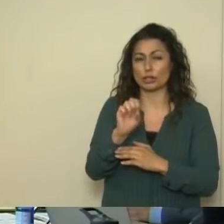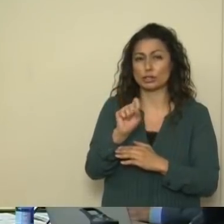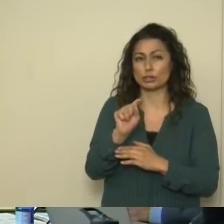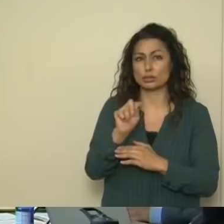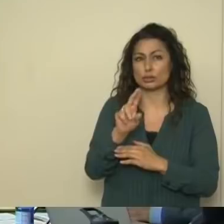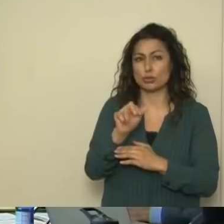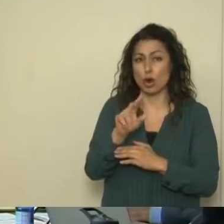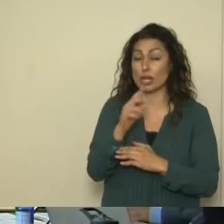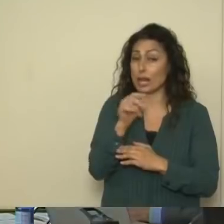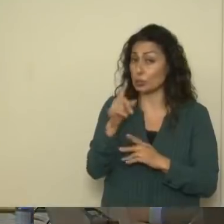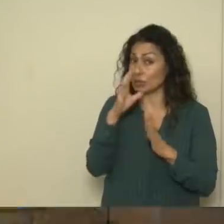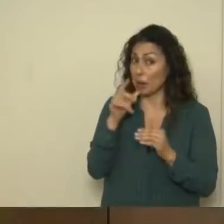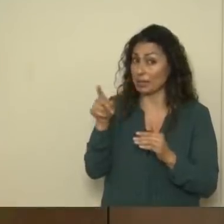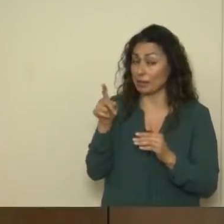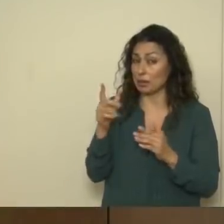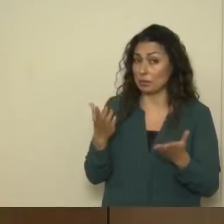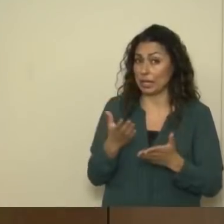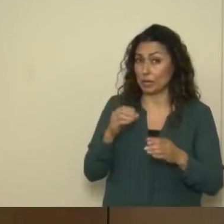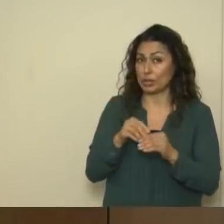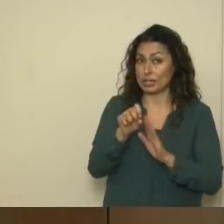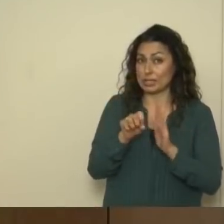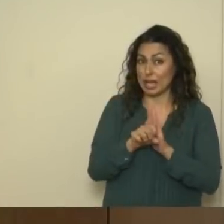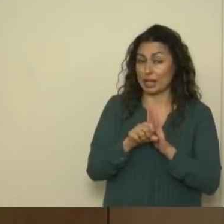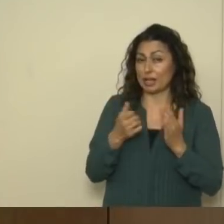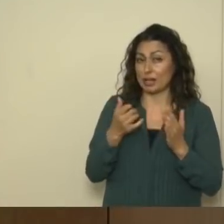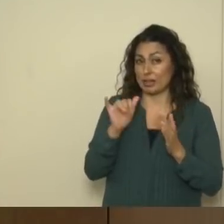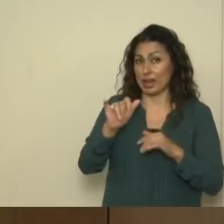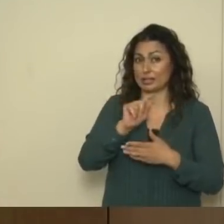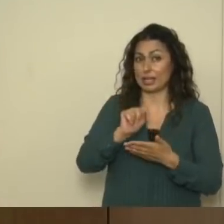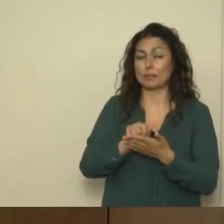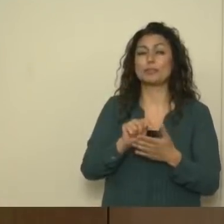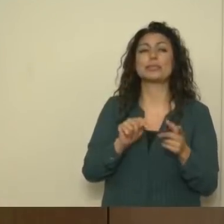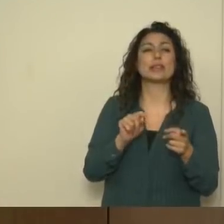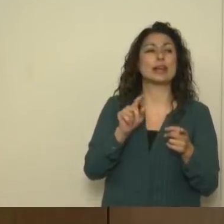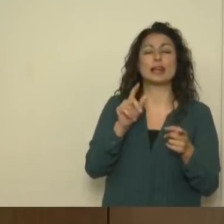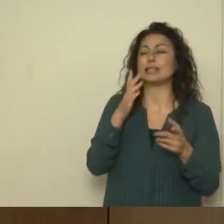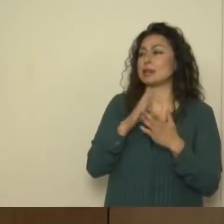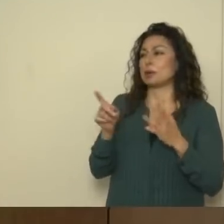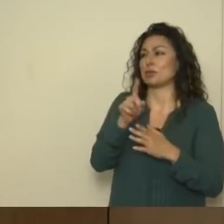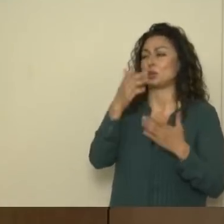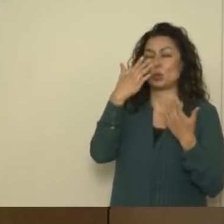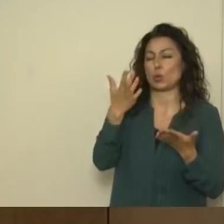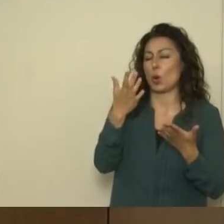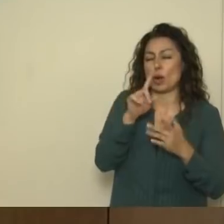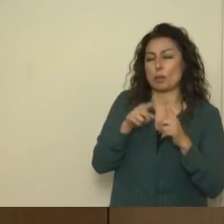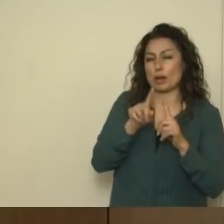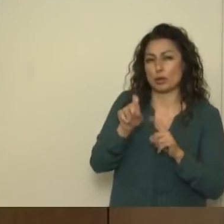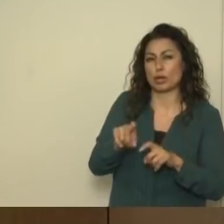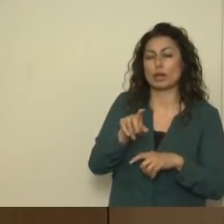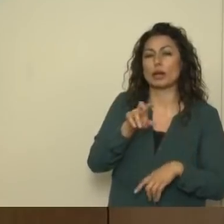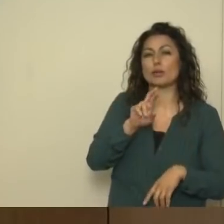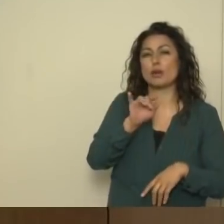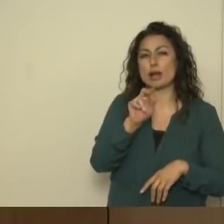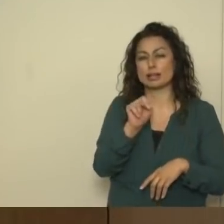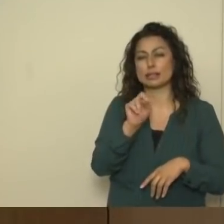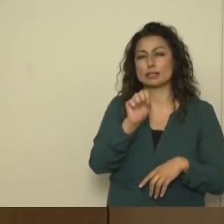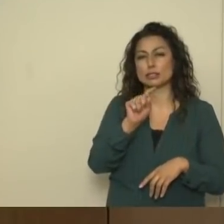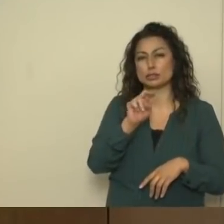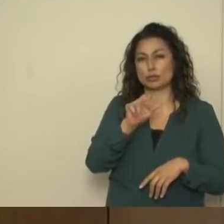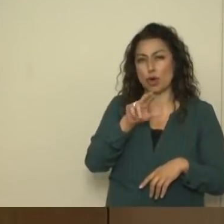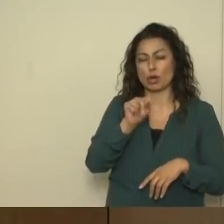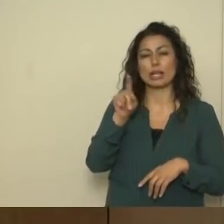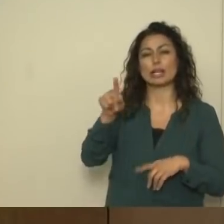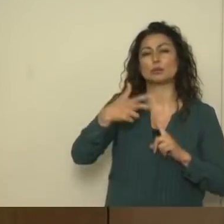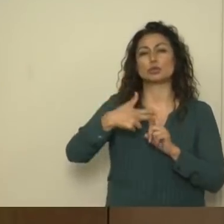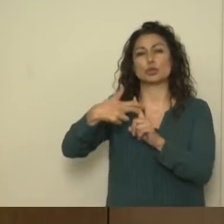time? So for viewers who may not know the genesis of that question, Secretary Ryan Stewart was recruited